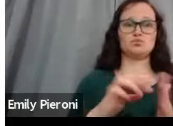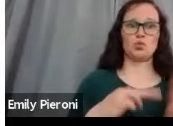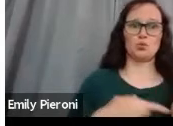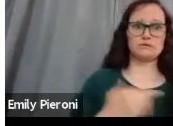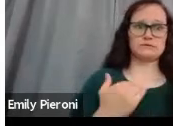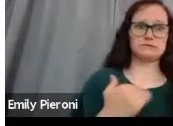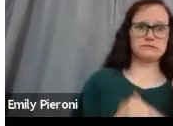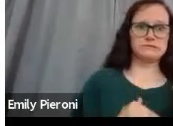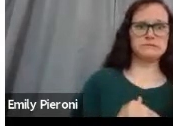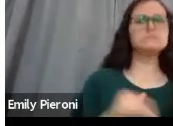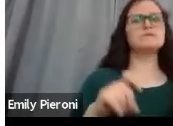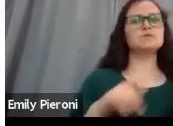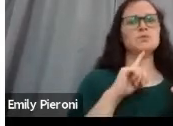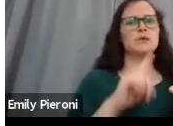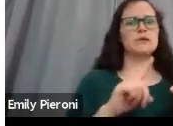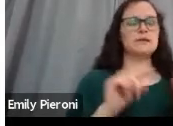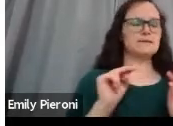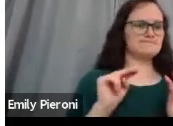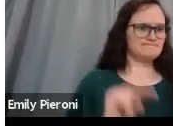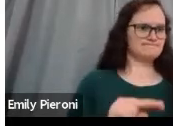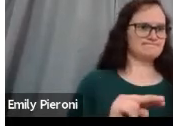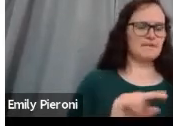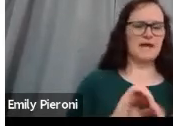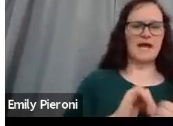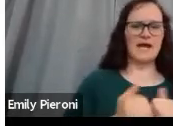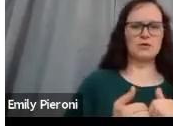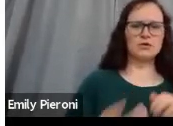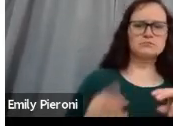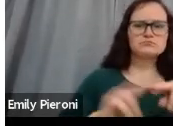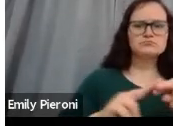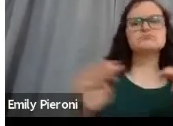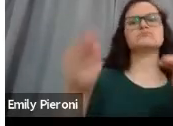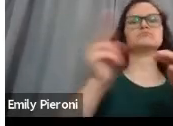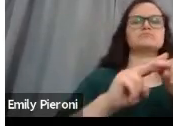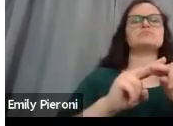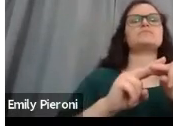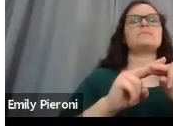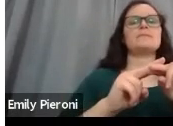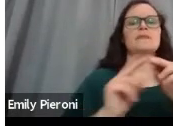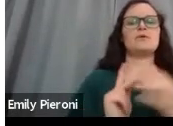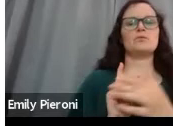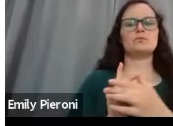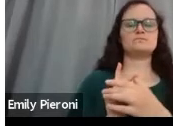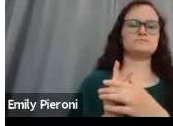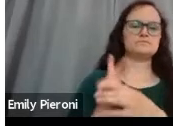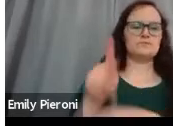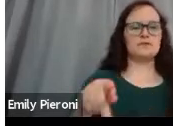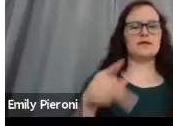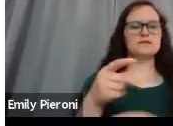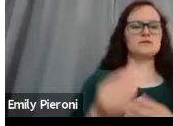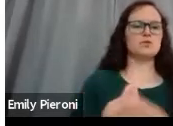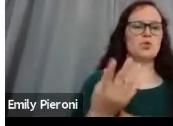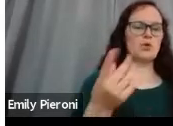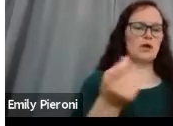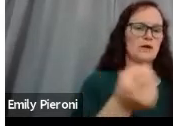at. How do we increase woody perennials on the farm forestry landscape?